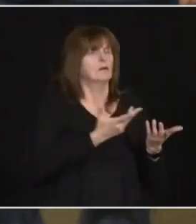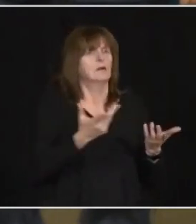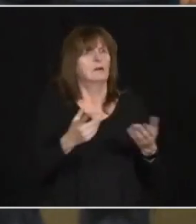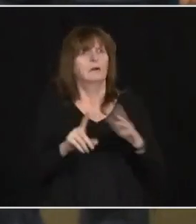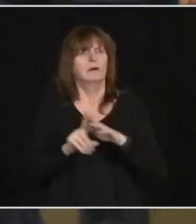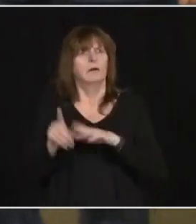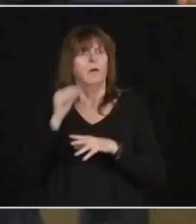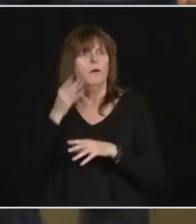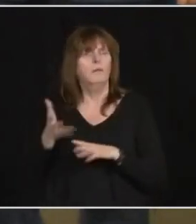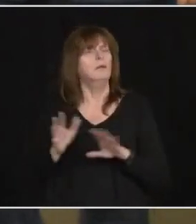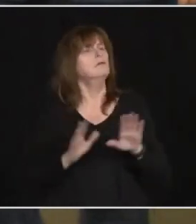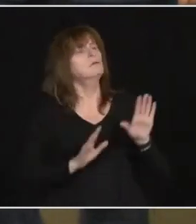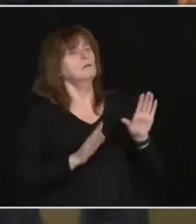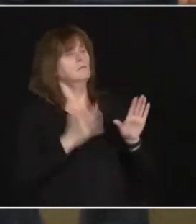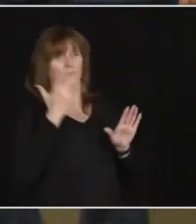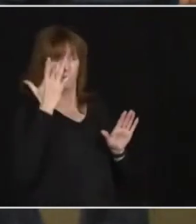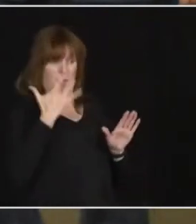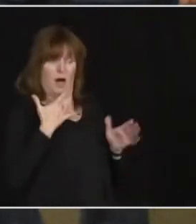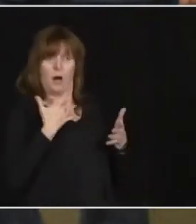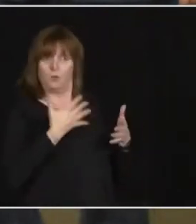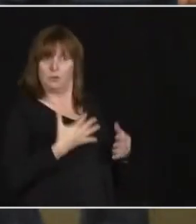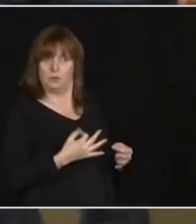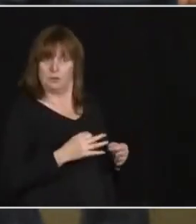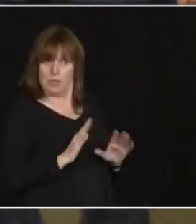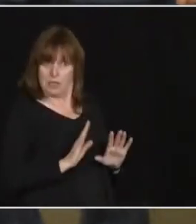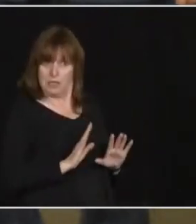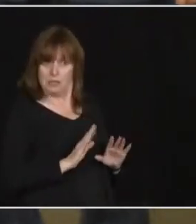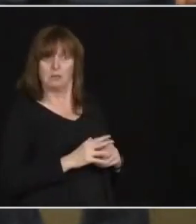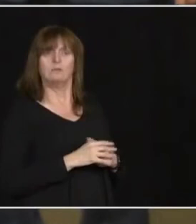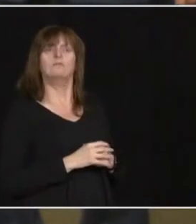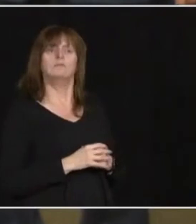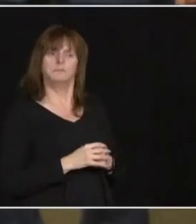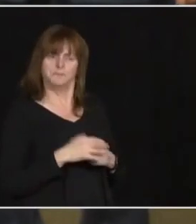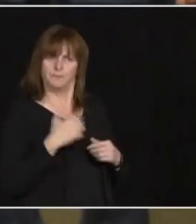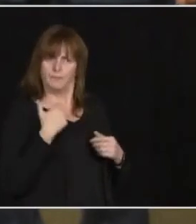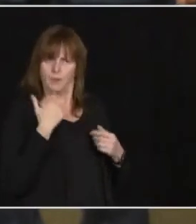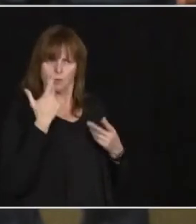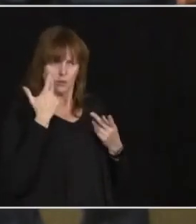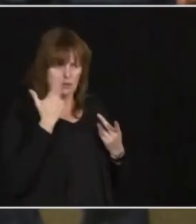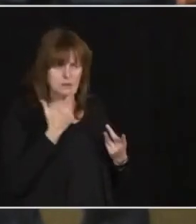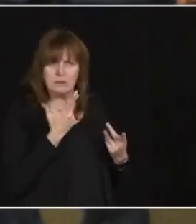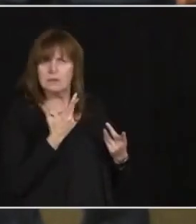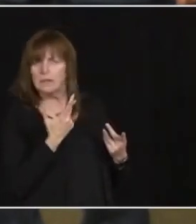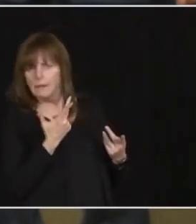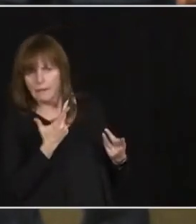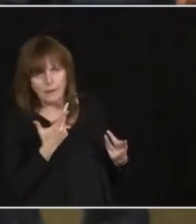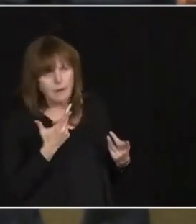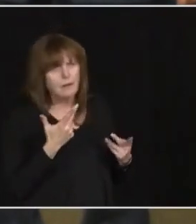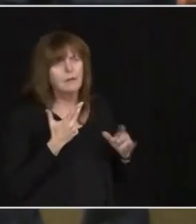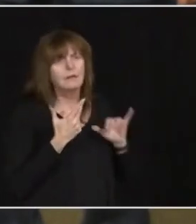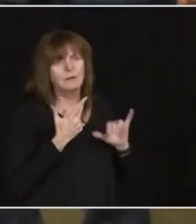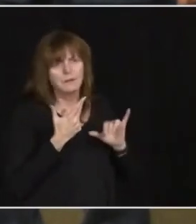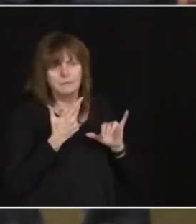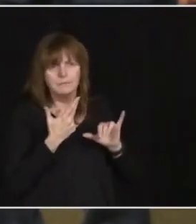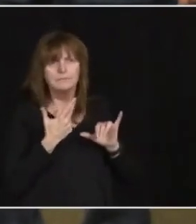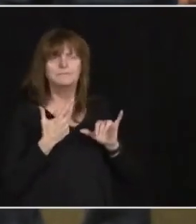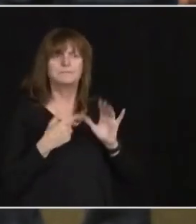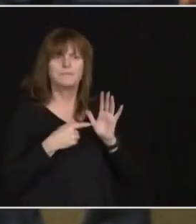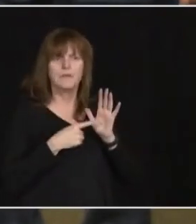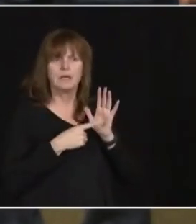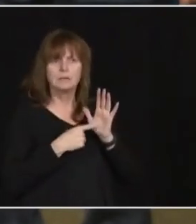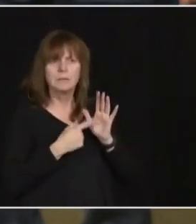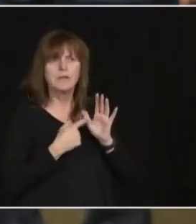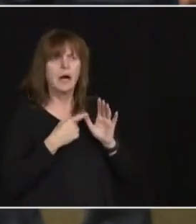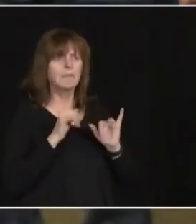just because we're seeing the impacts of breakouts in long-term care homes. We know that that's